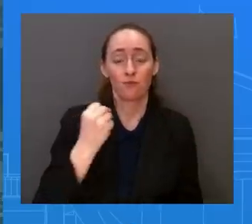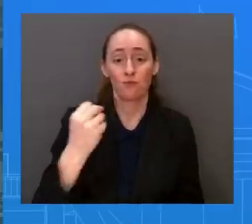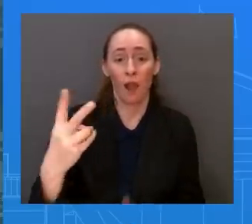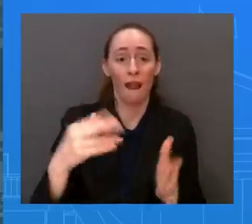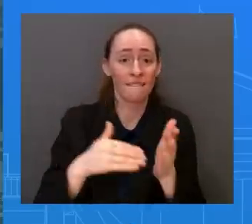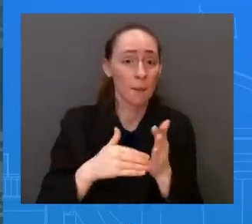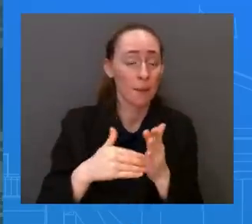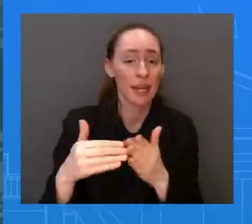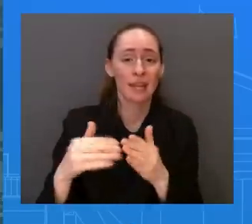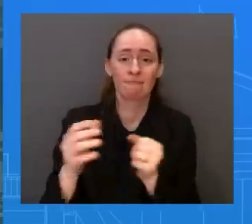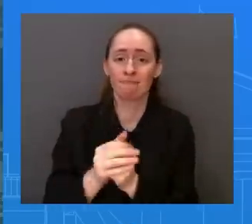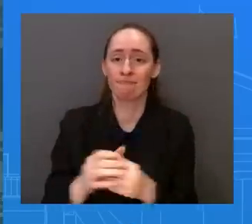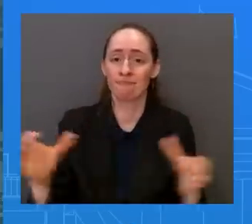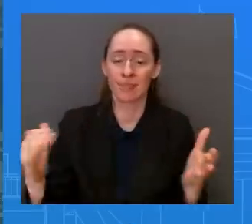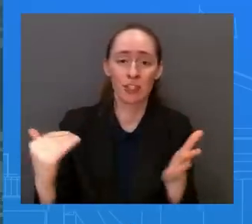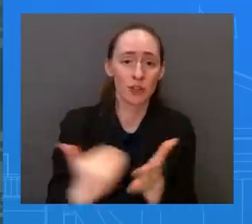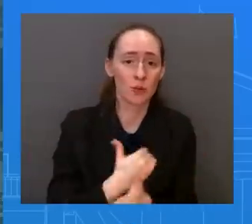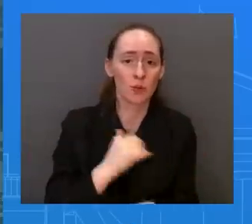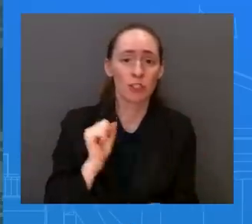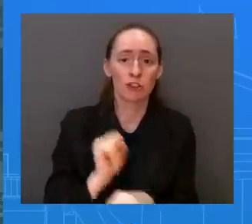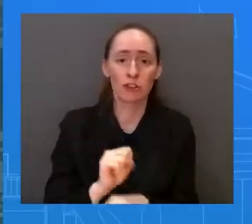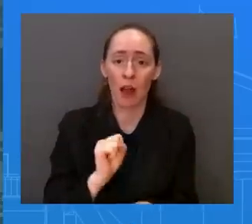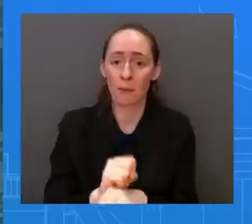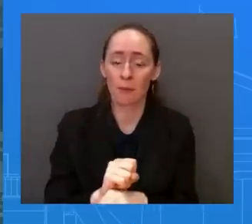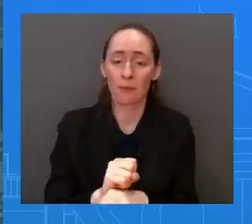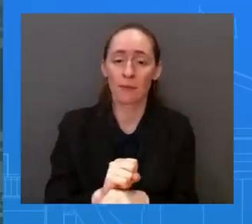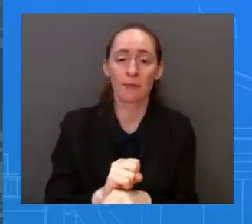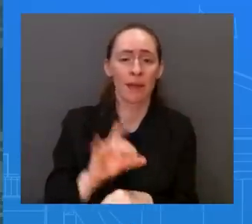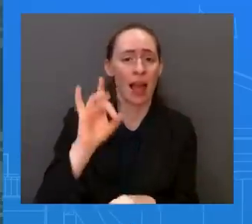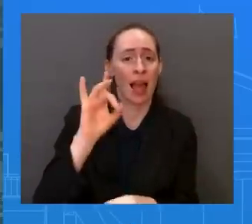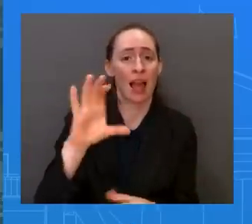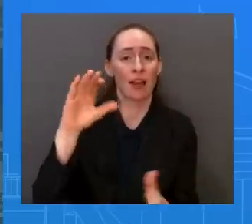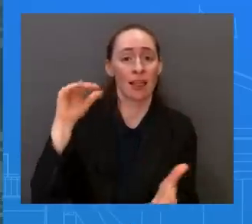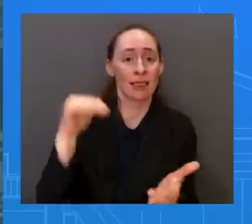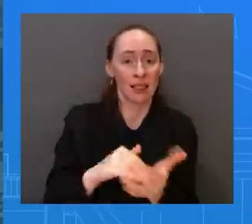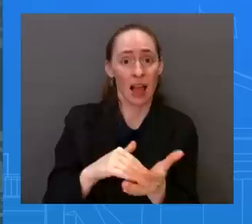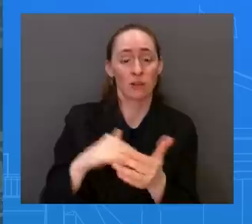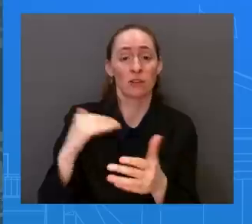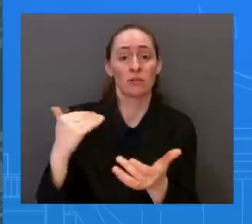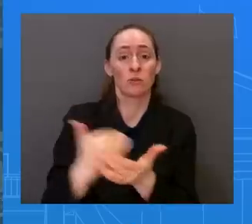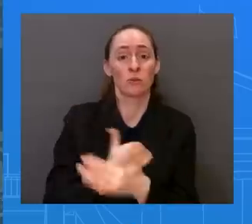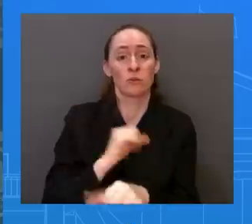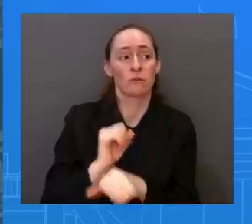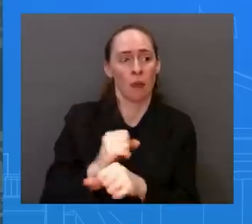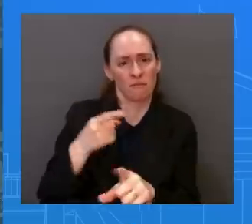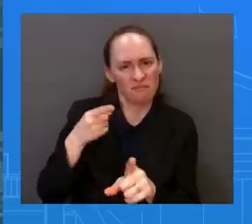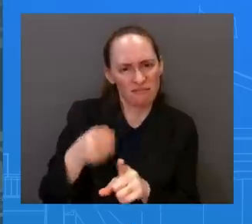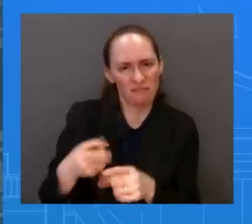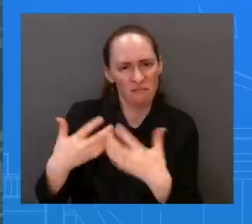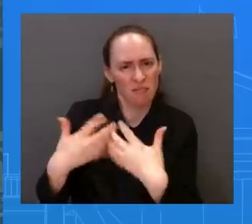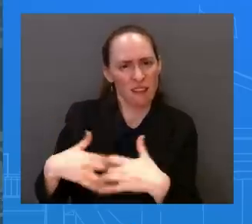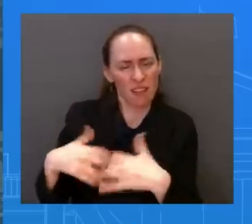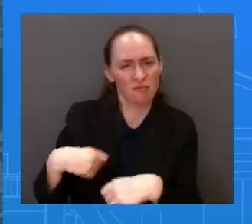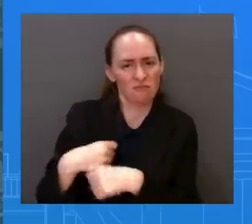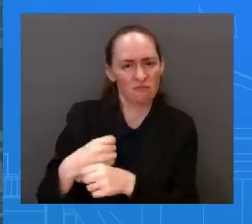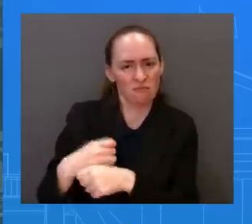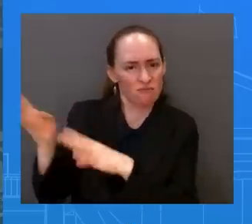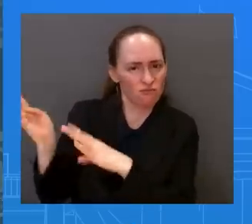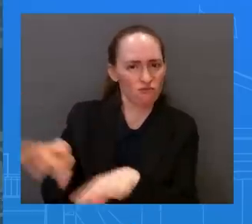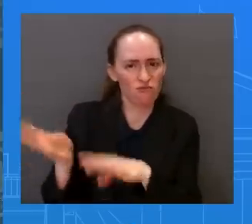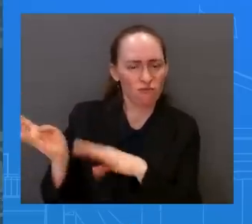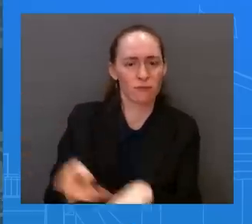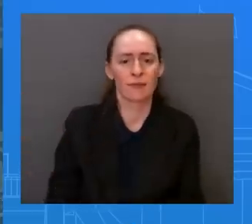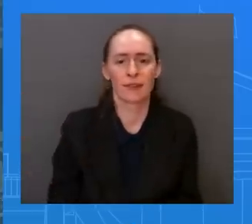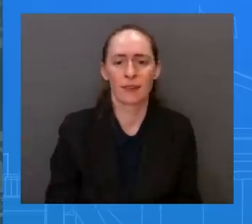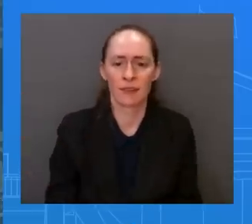attention to the 800,000 manufacturing jobs that has been created under this president. And I think that's what we're going to continue to work on, and that's what we're going to continue